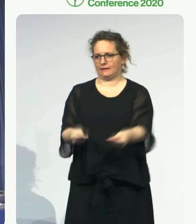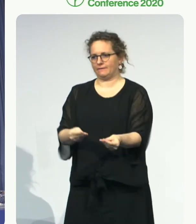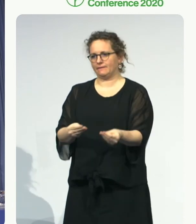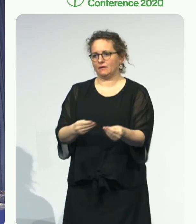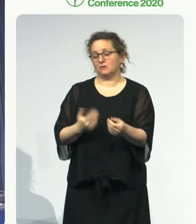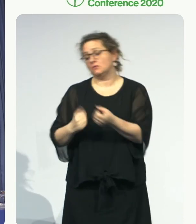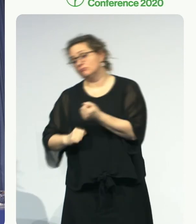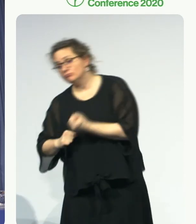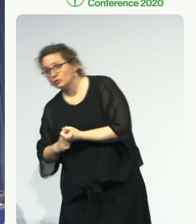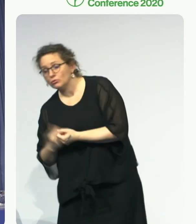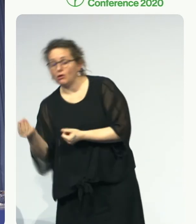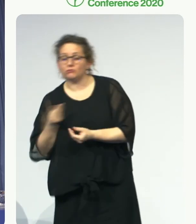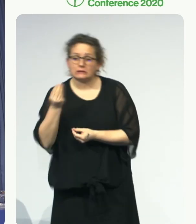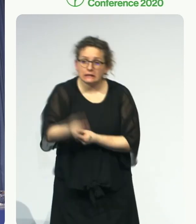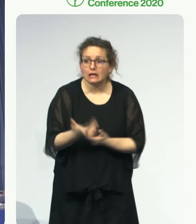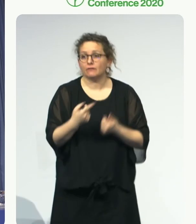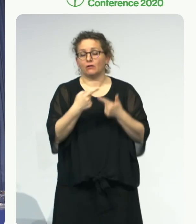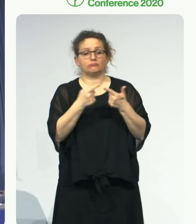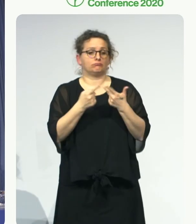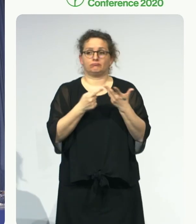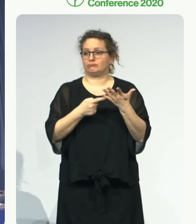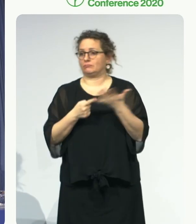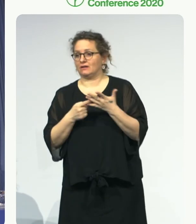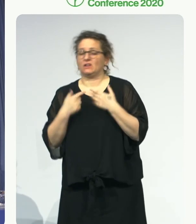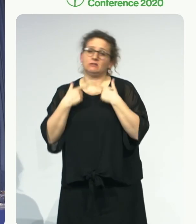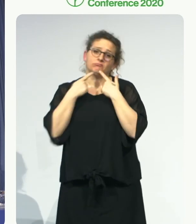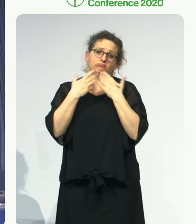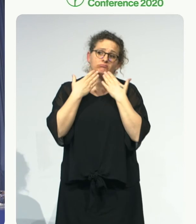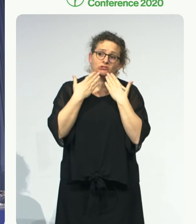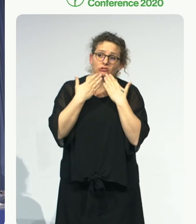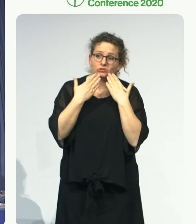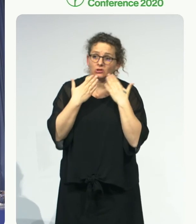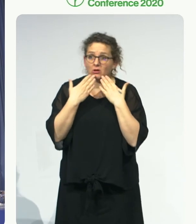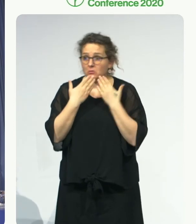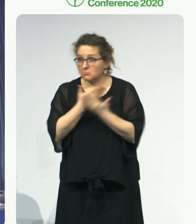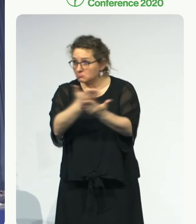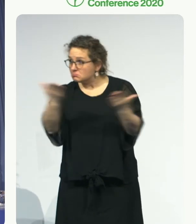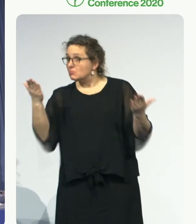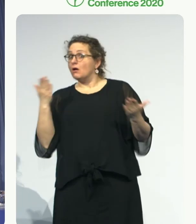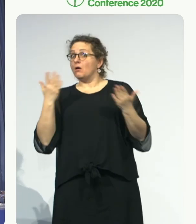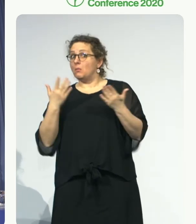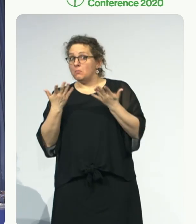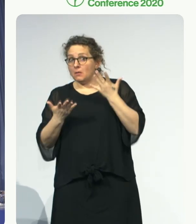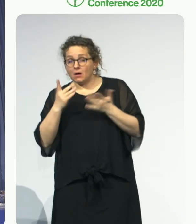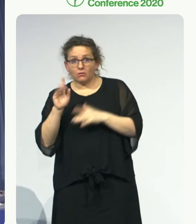be individualized. Thank you to our presenter from Zimbabwe. Any other questions from the audience?